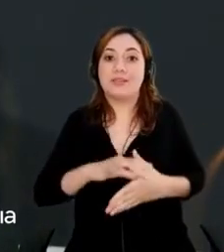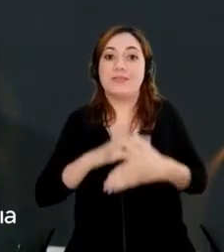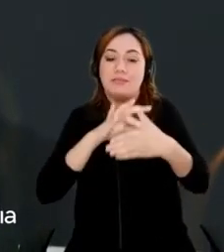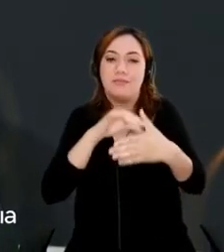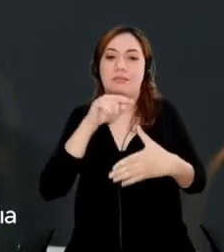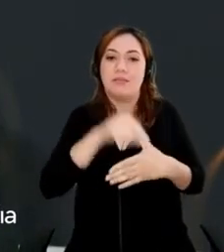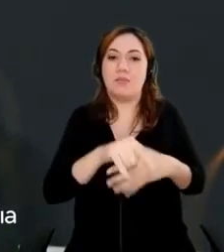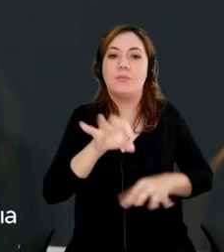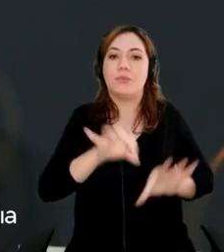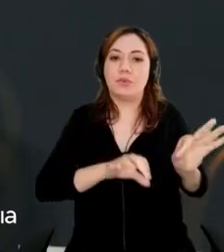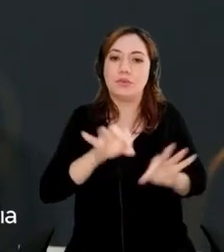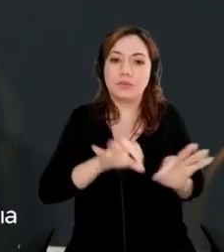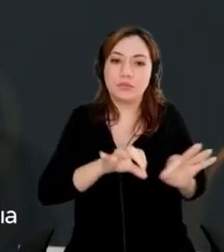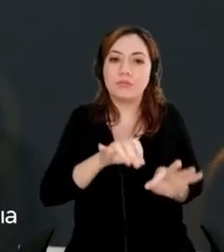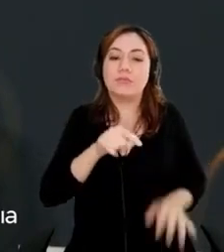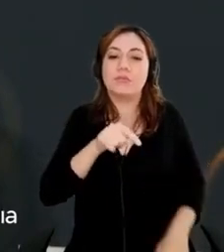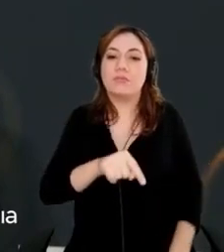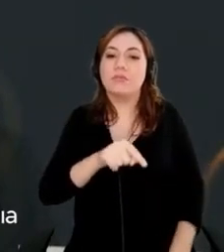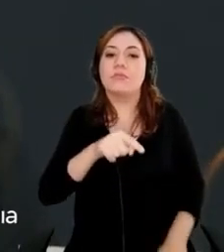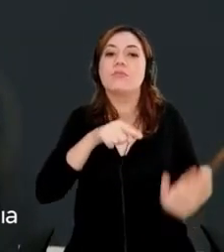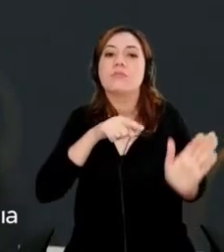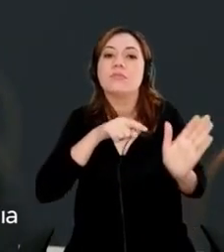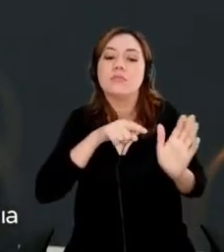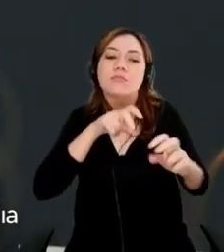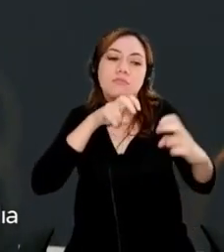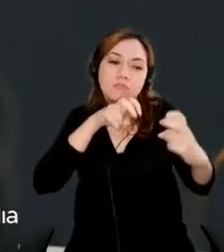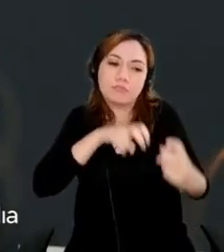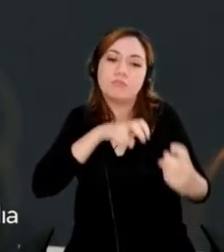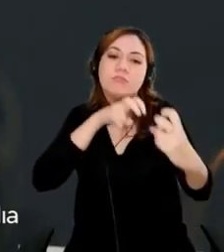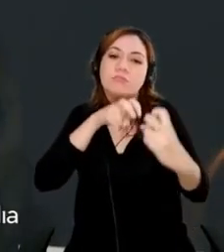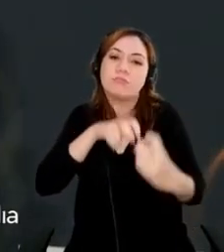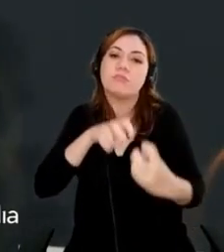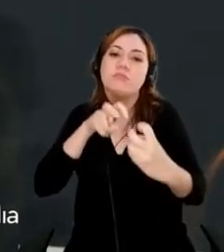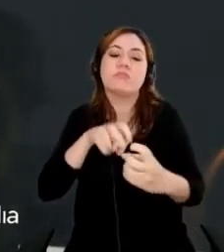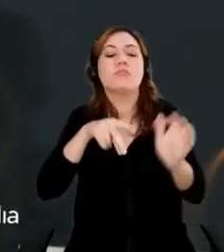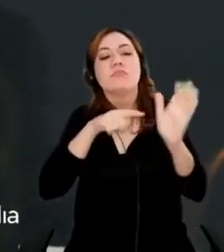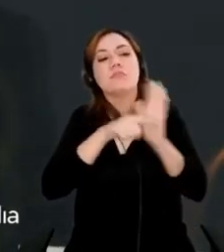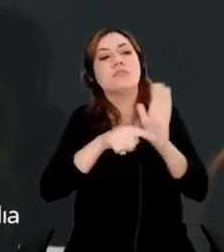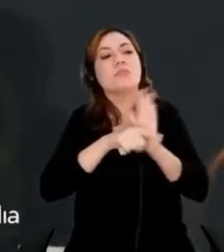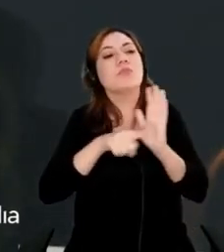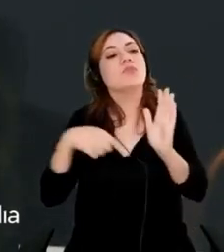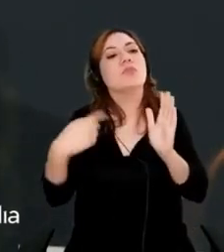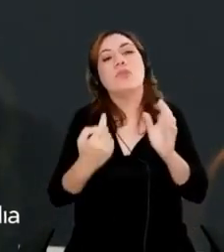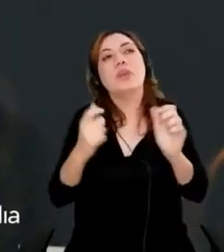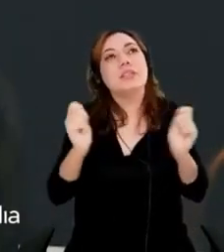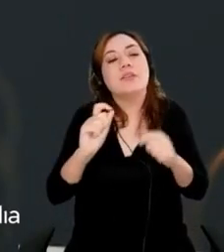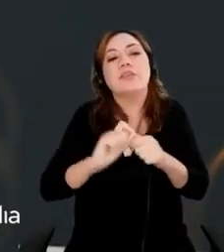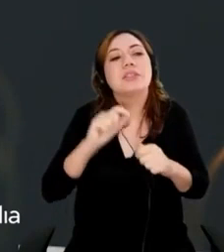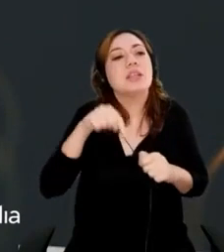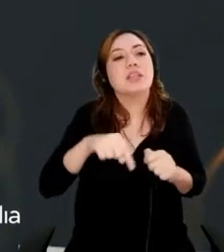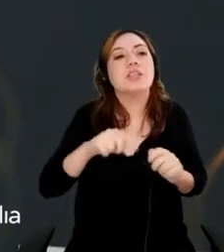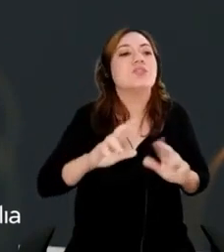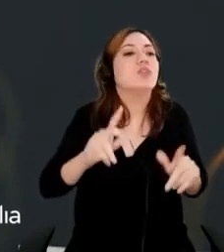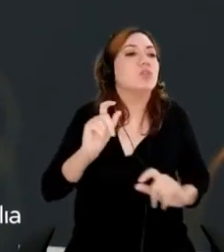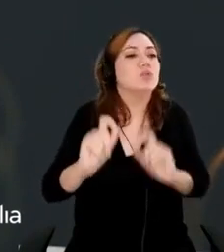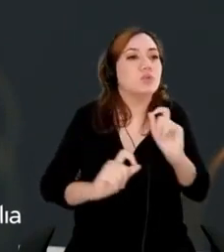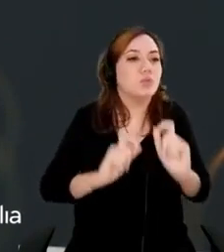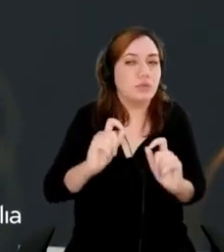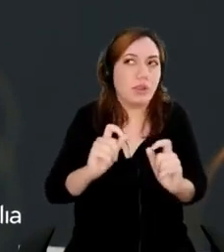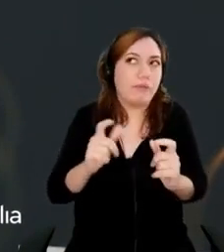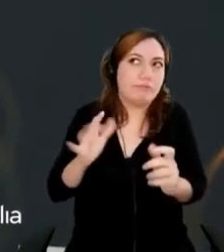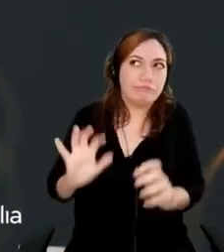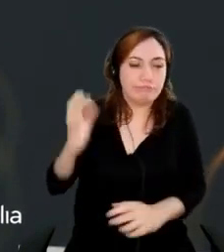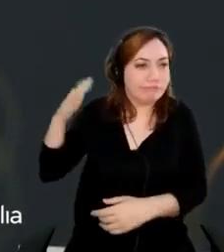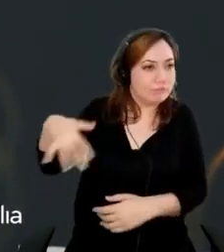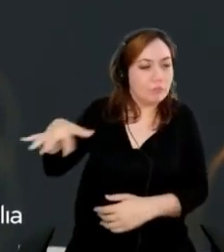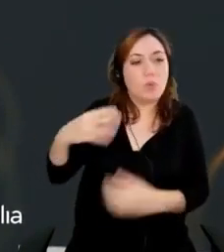I sat each of them down and I said, what should we be doing differently? You know, you've been in the middle of this. How can we avoid